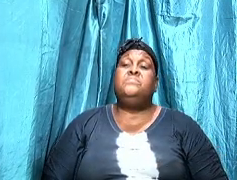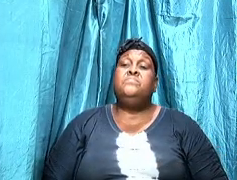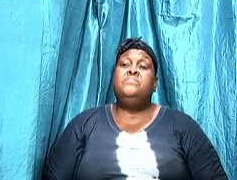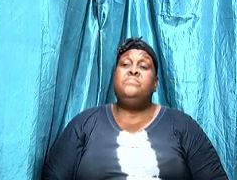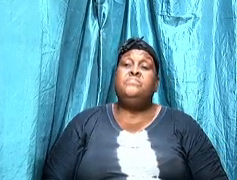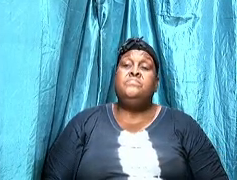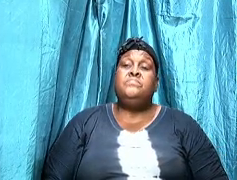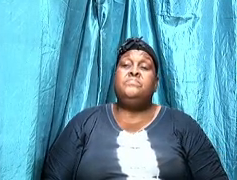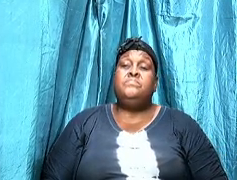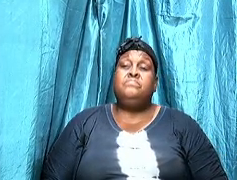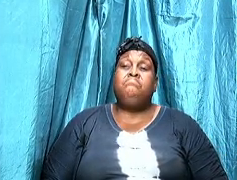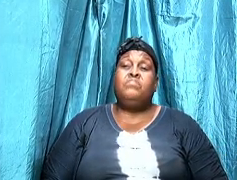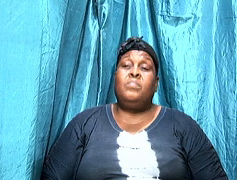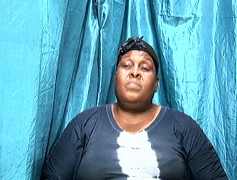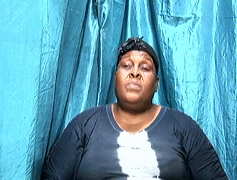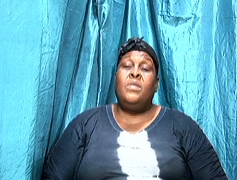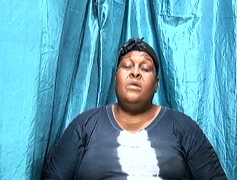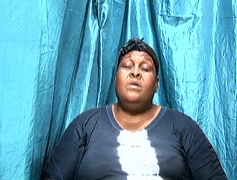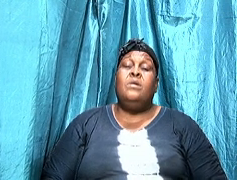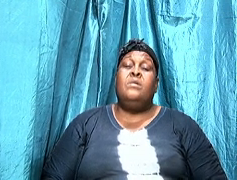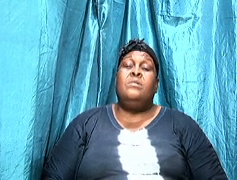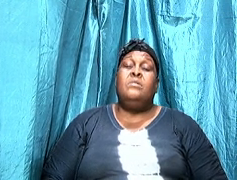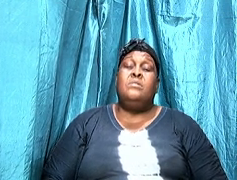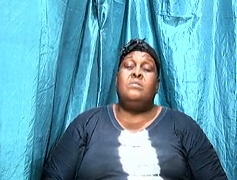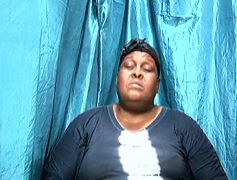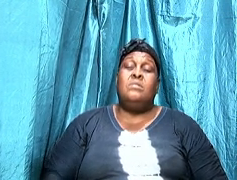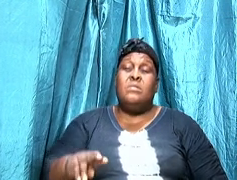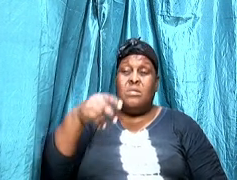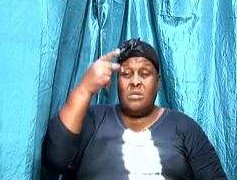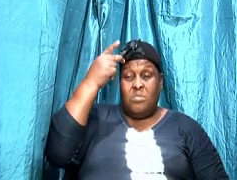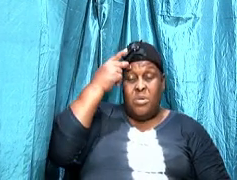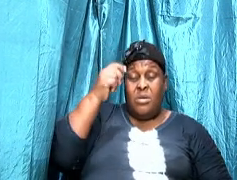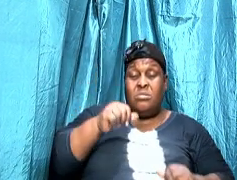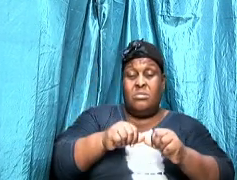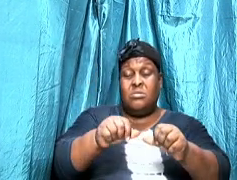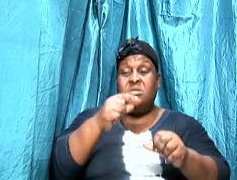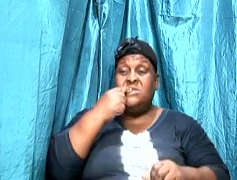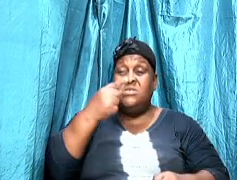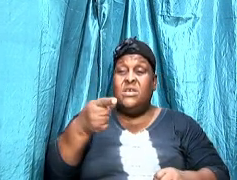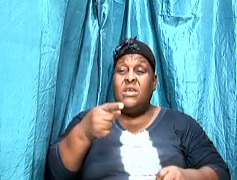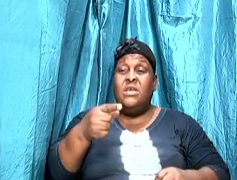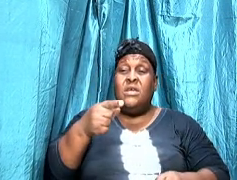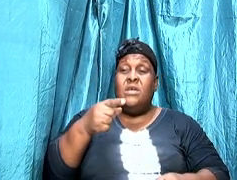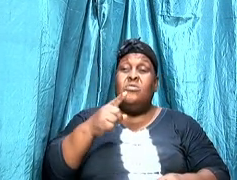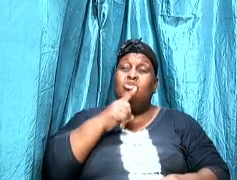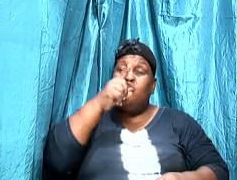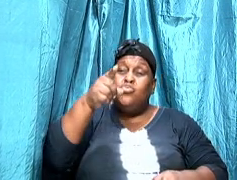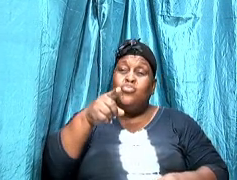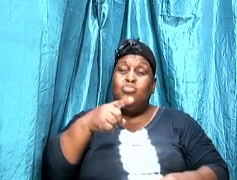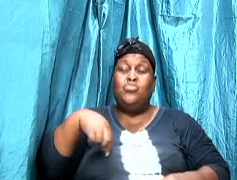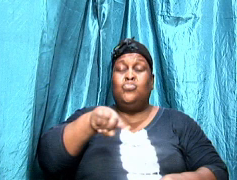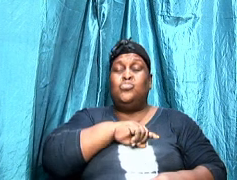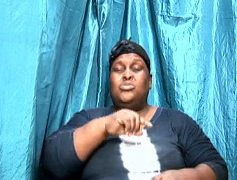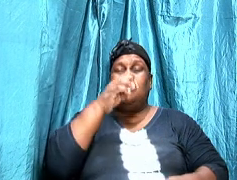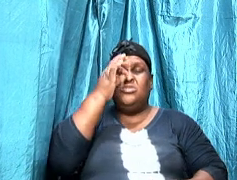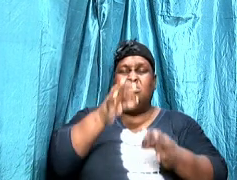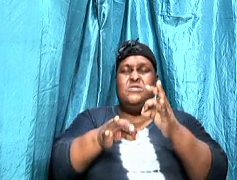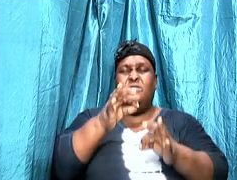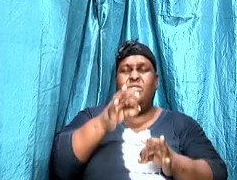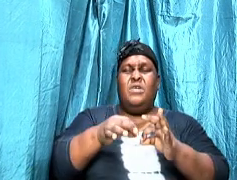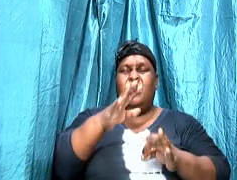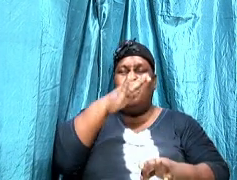So Paul went on to say that the fact that we are justified by